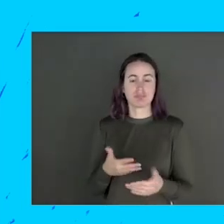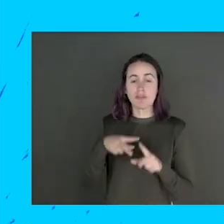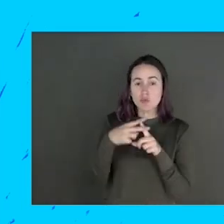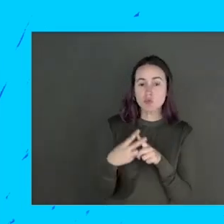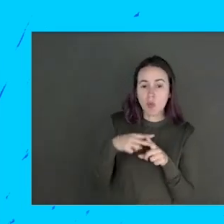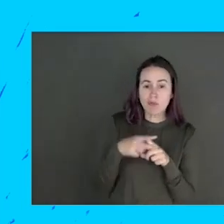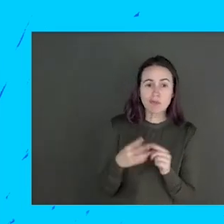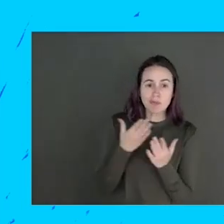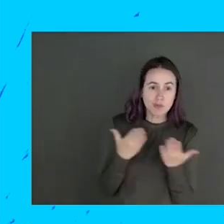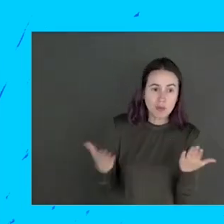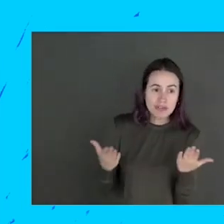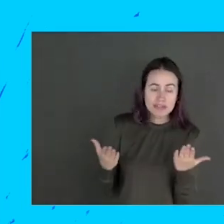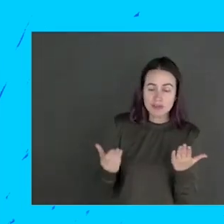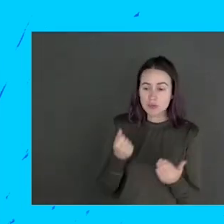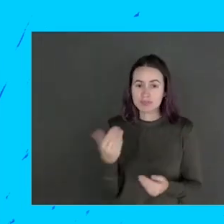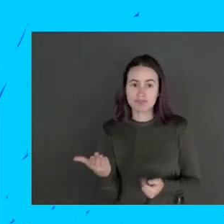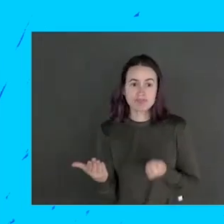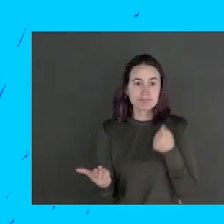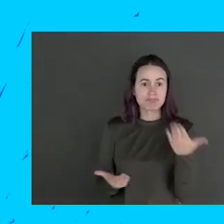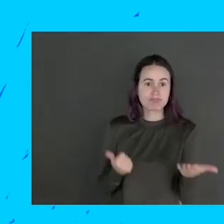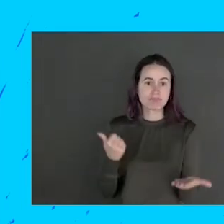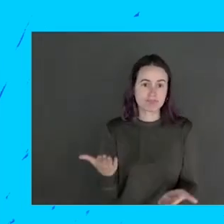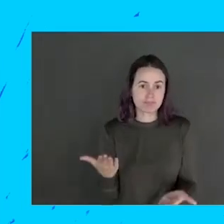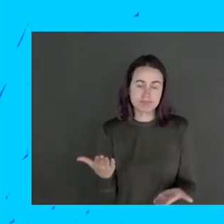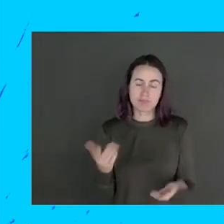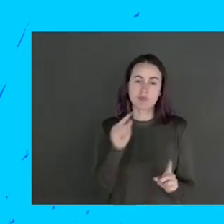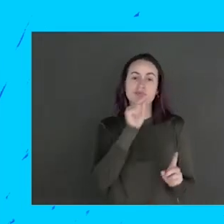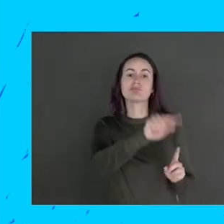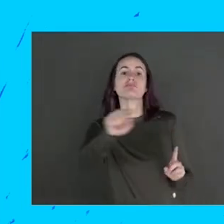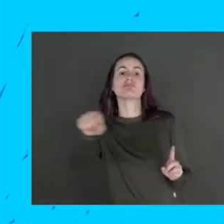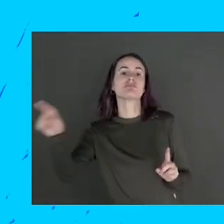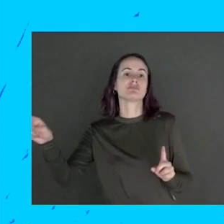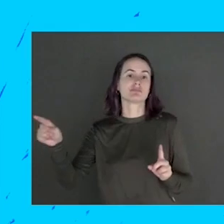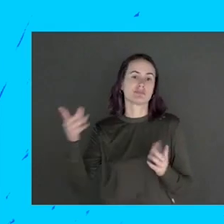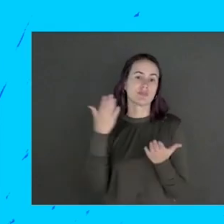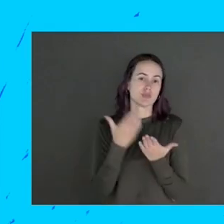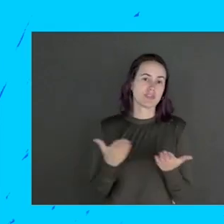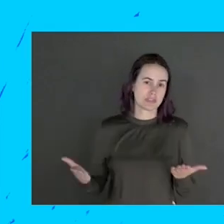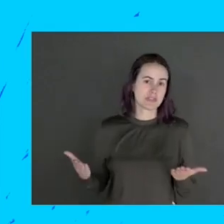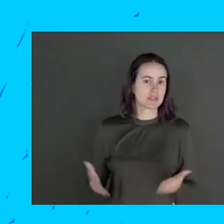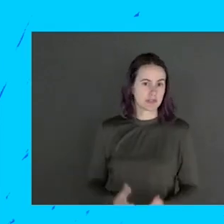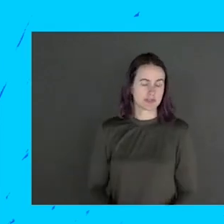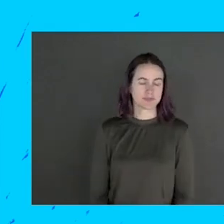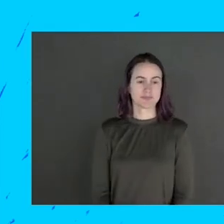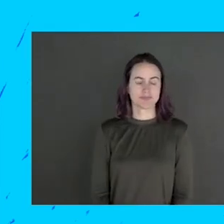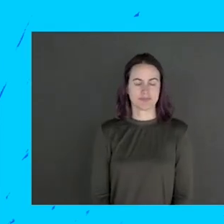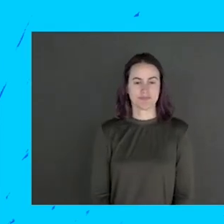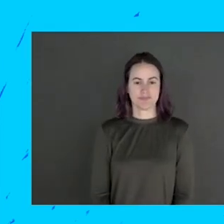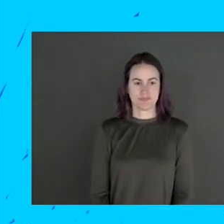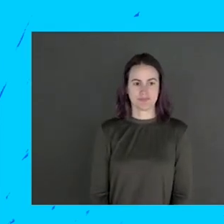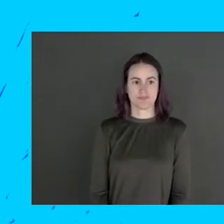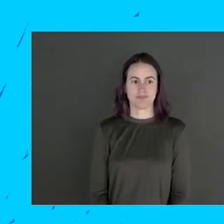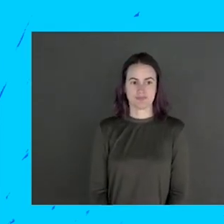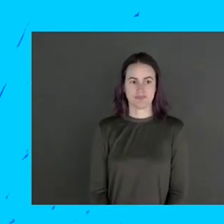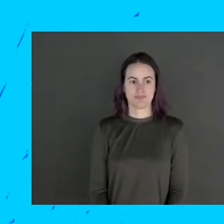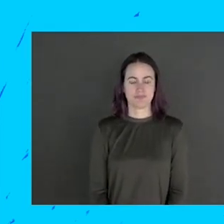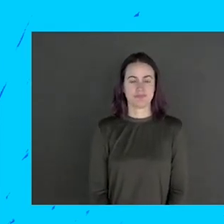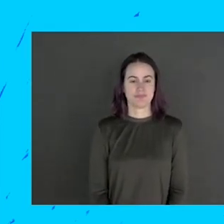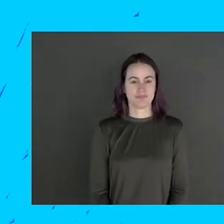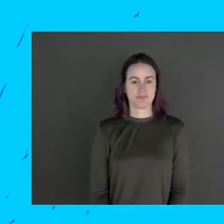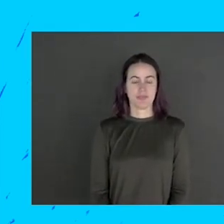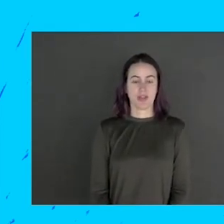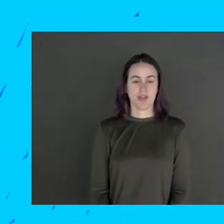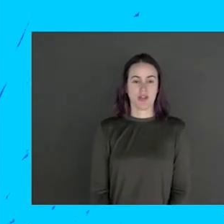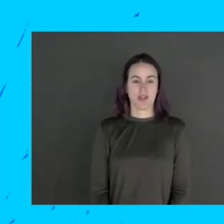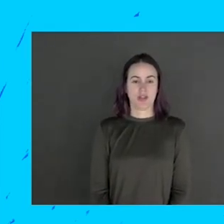young people to healthcare services when they need them. And the other, of course, and very important things that school do